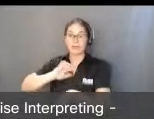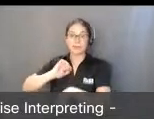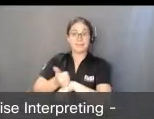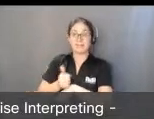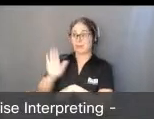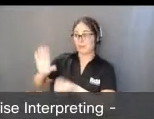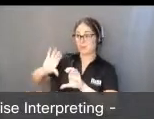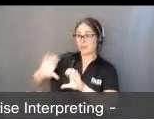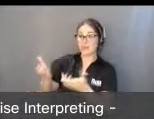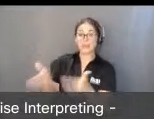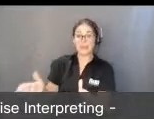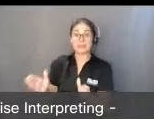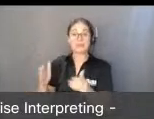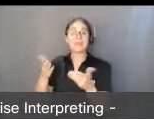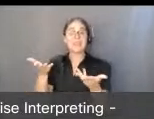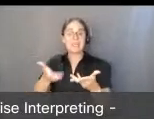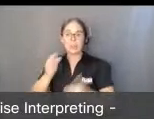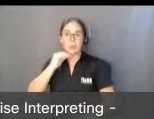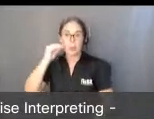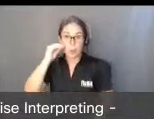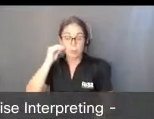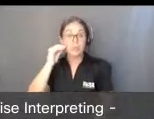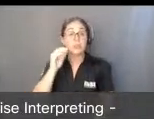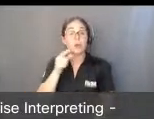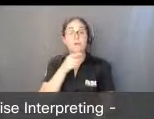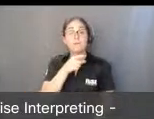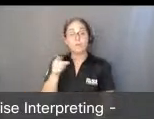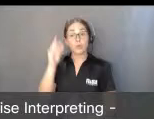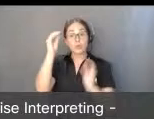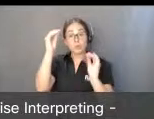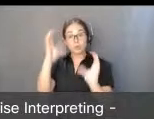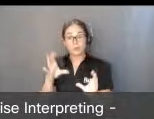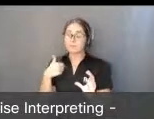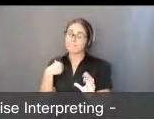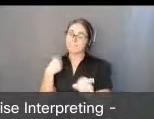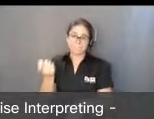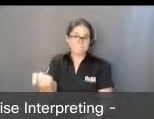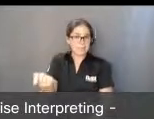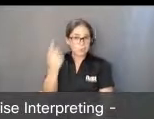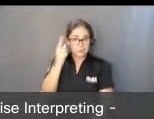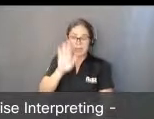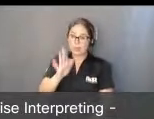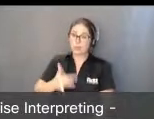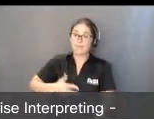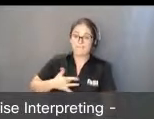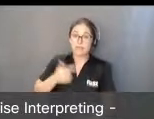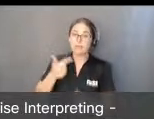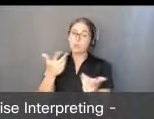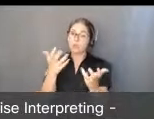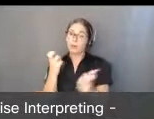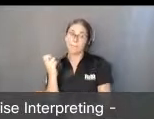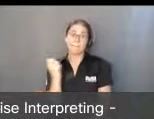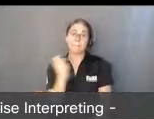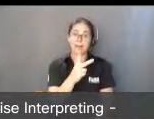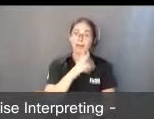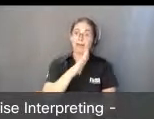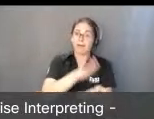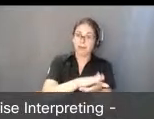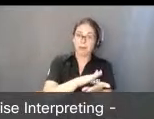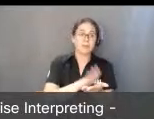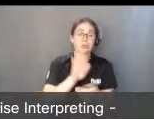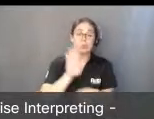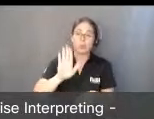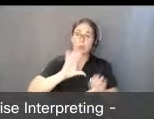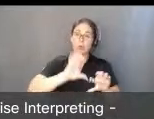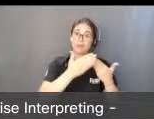home. So to the teachers that are out there, I understand how you must feel. You want to go back to your classrooms. Your classrooms is